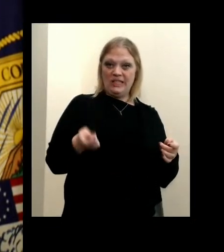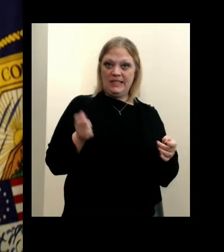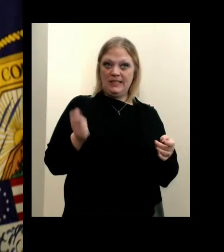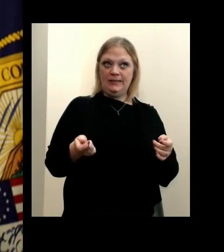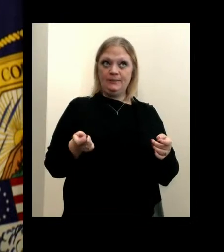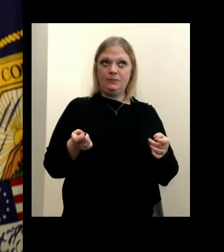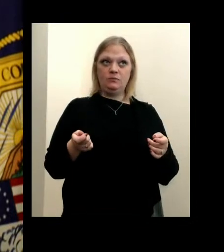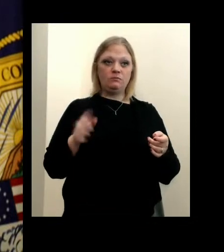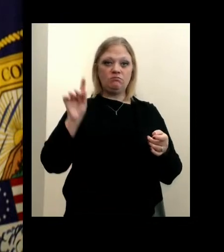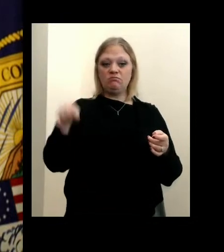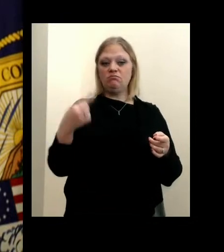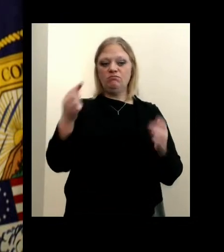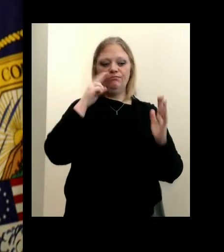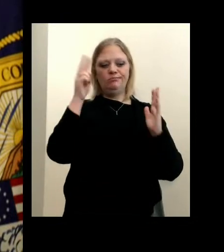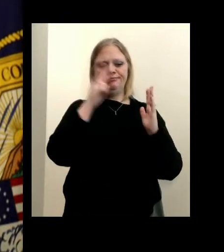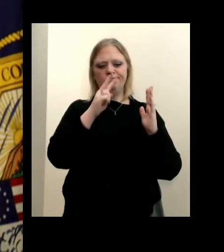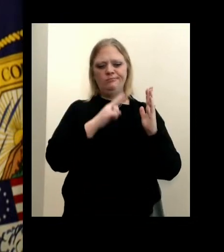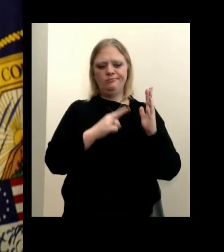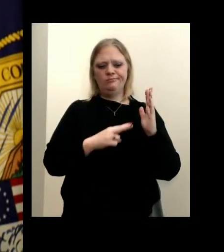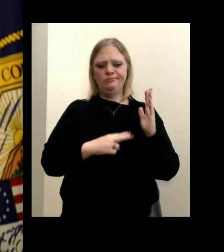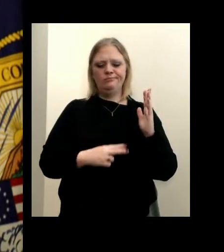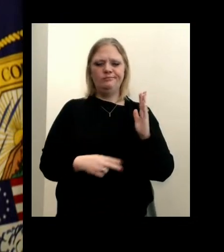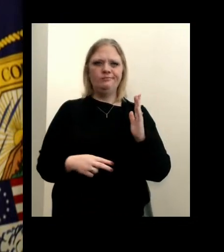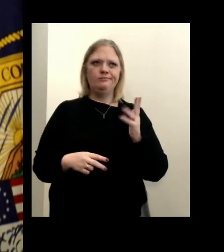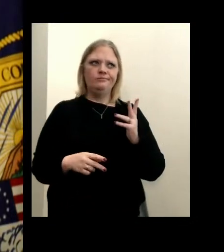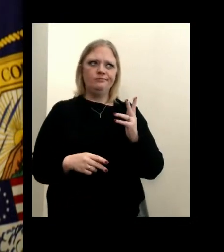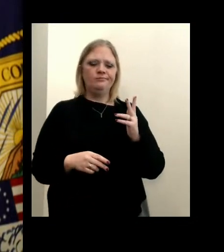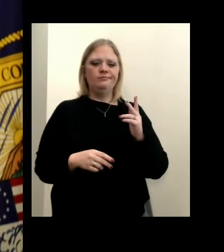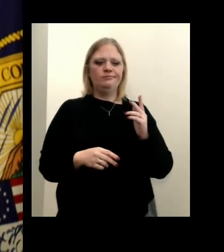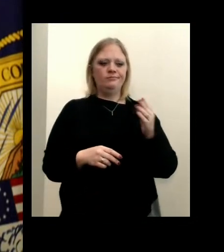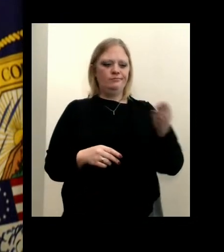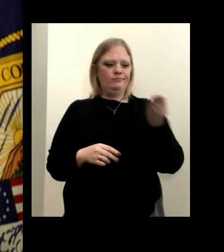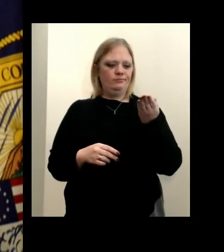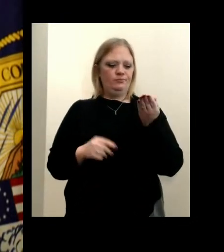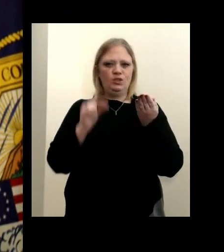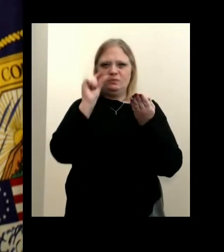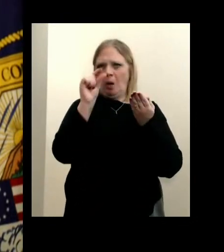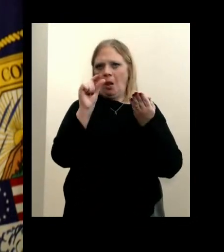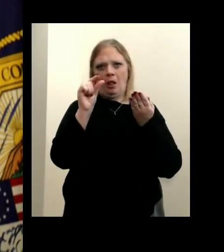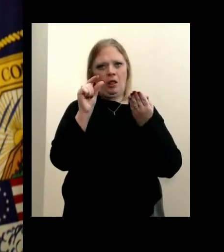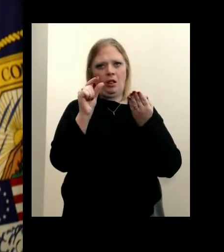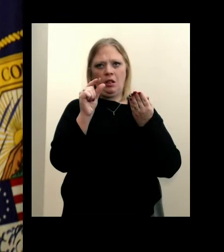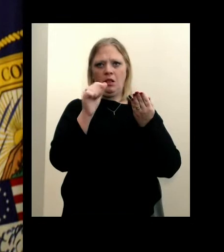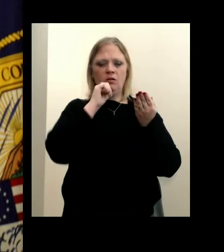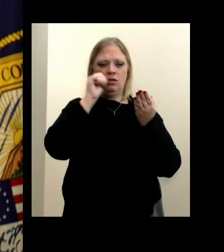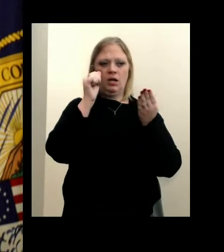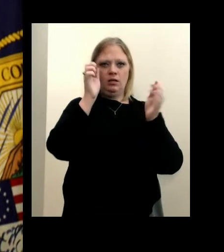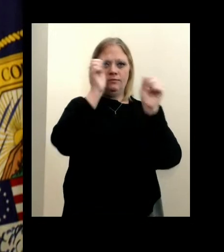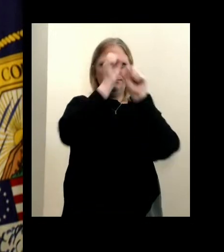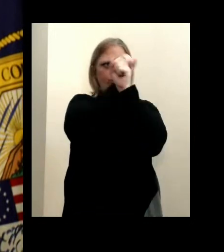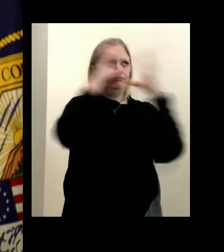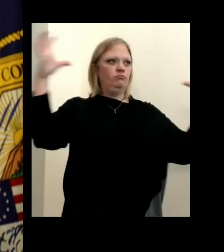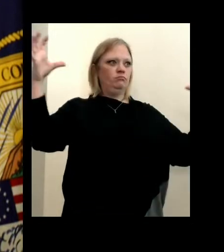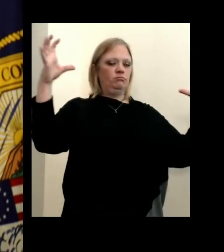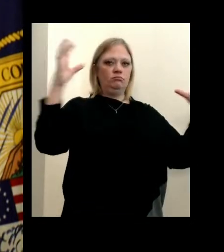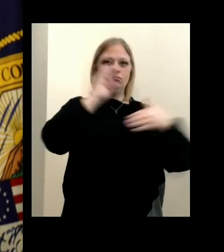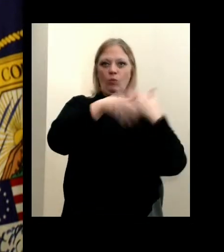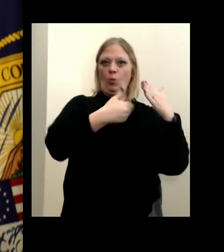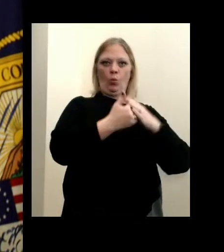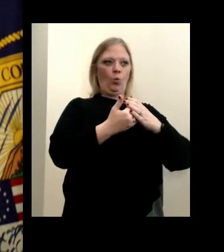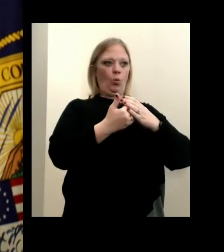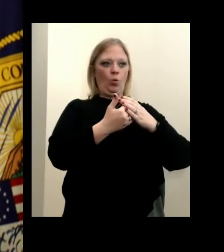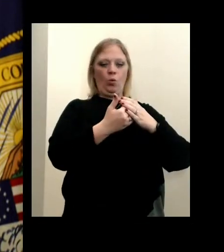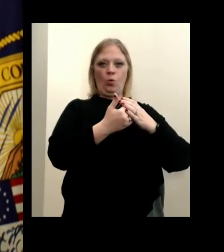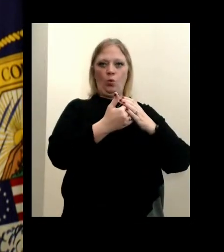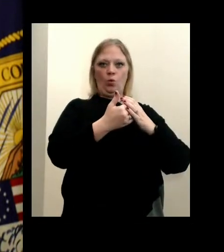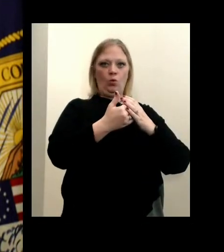they're only looking at the small item in front of them. They're not looking necessarily at the big picture either. So I think